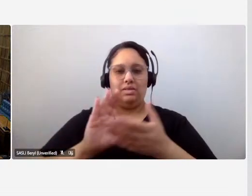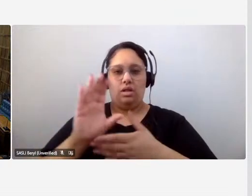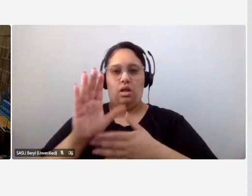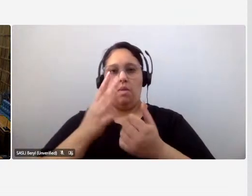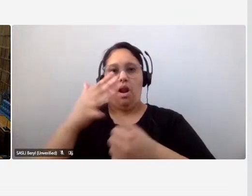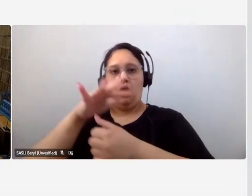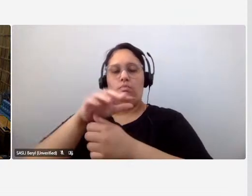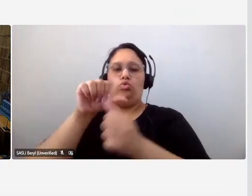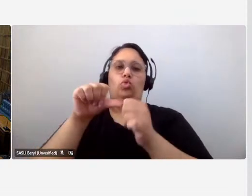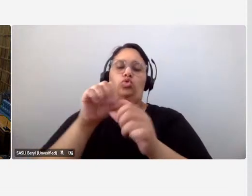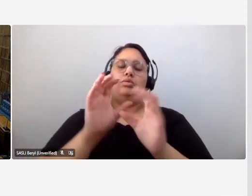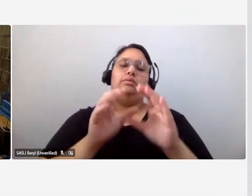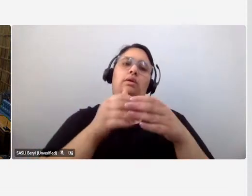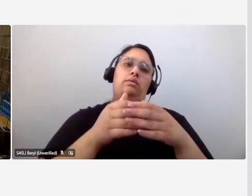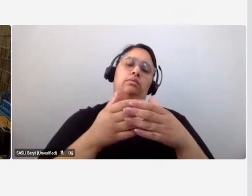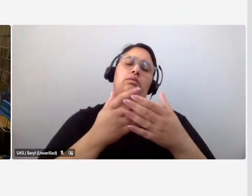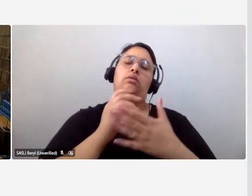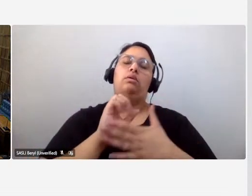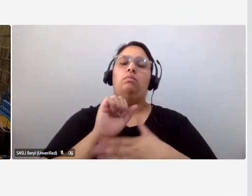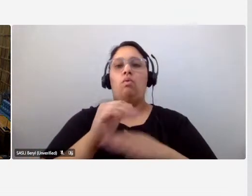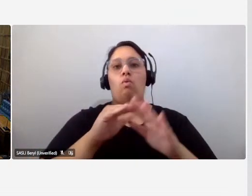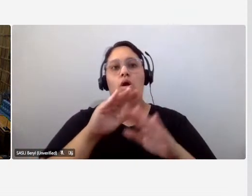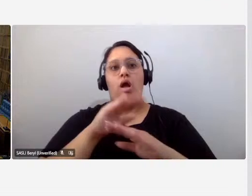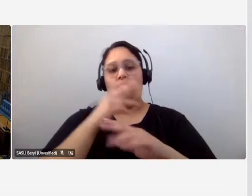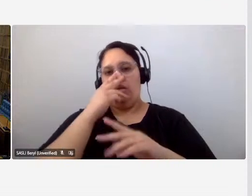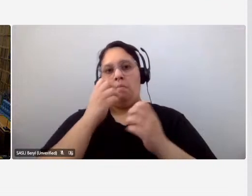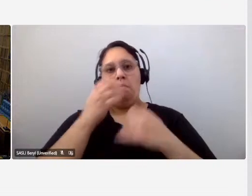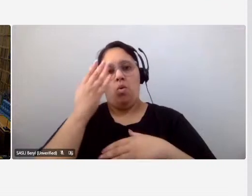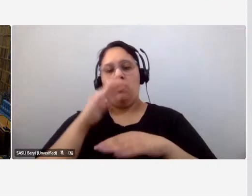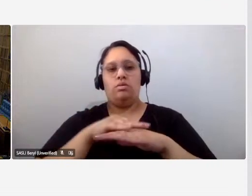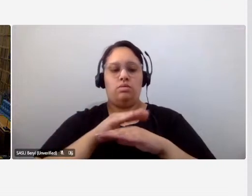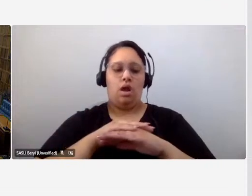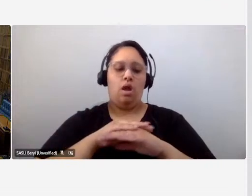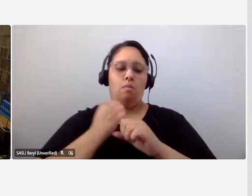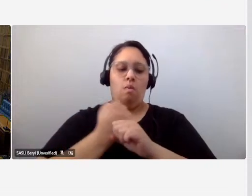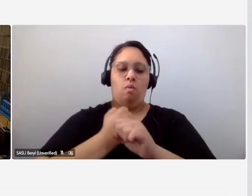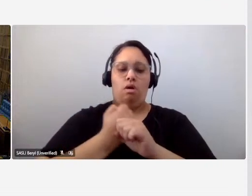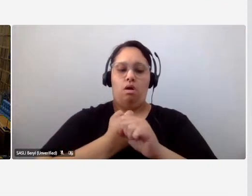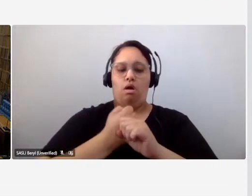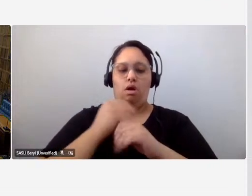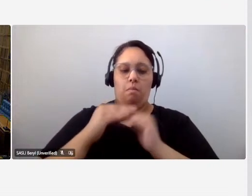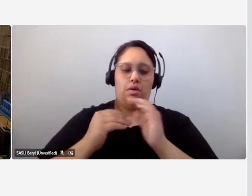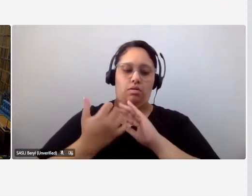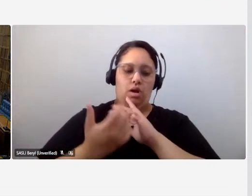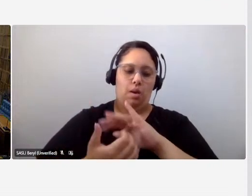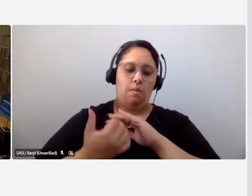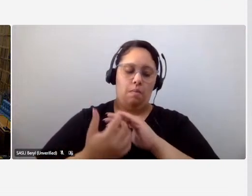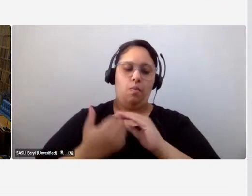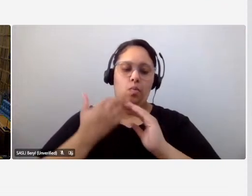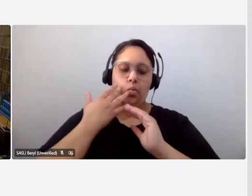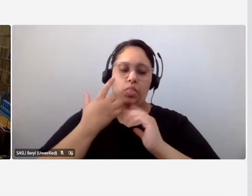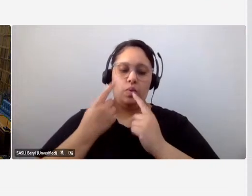sector, which is, I think, very often the work that they build a passion for while they're doing Year